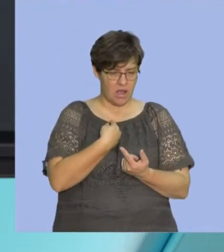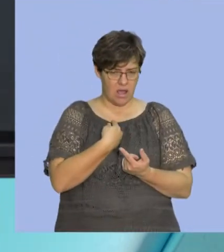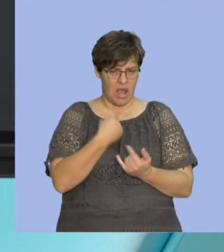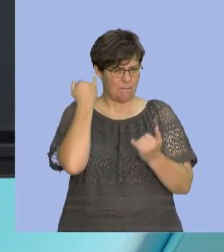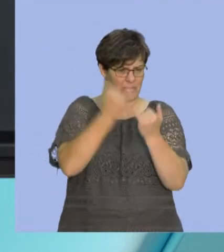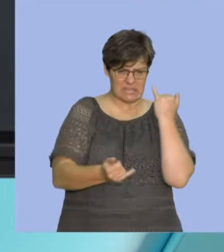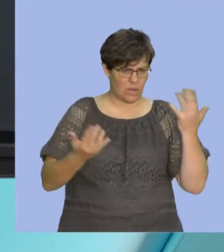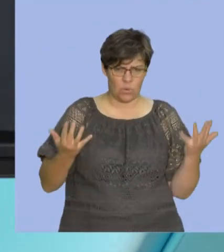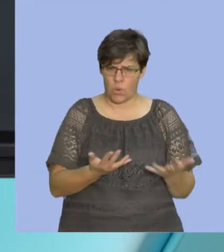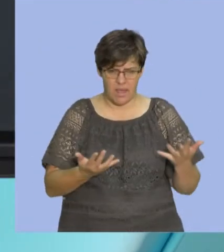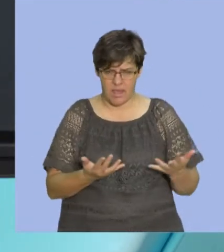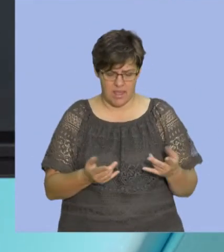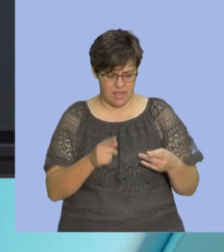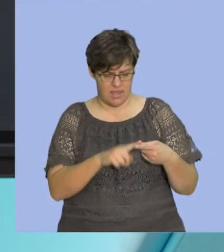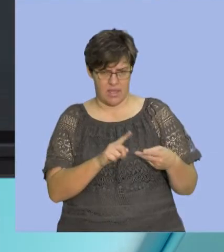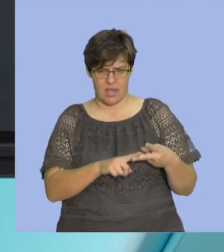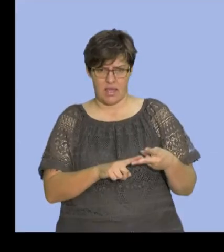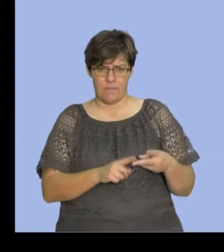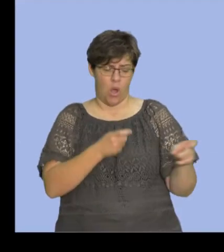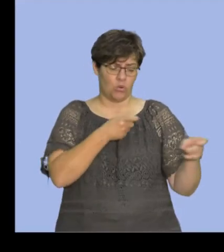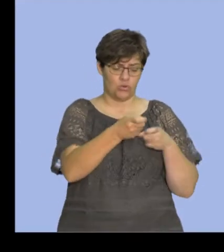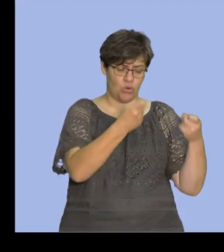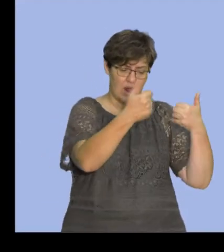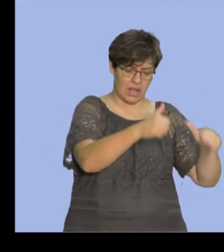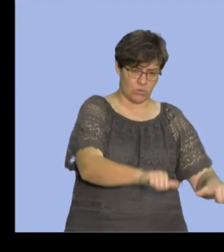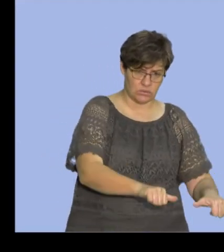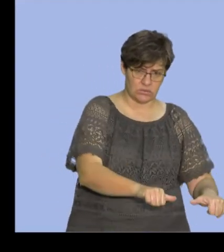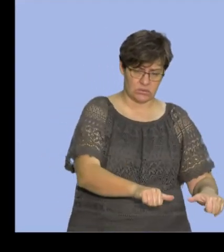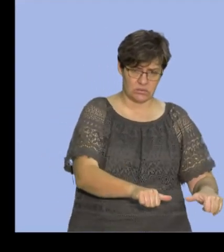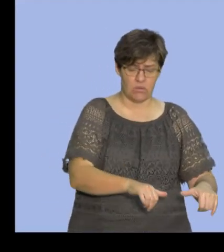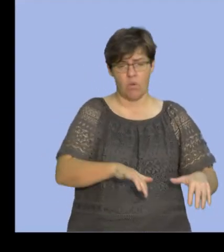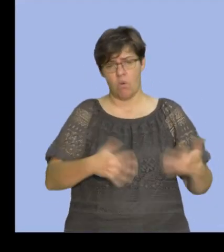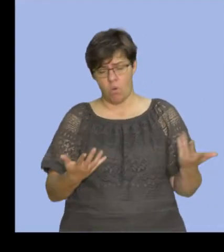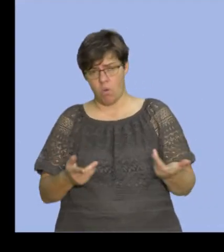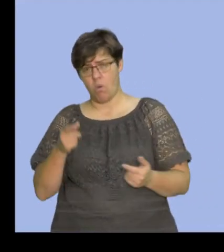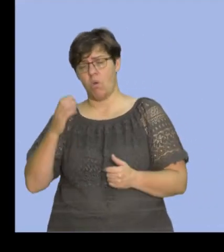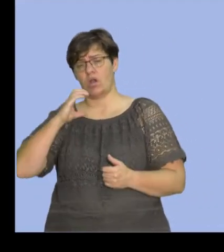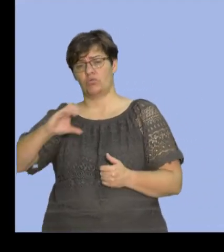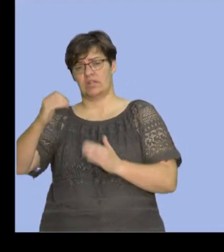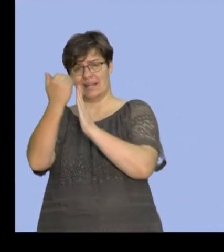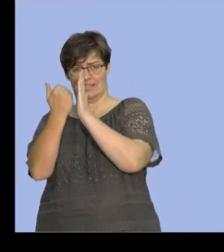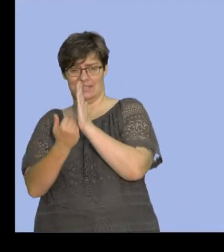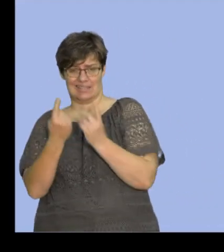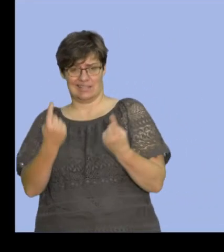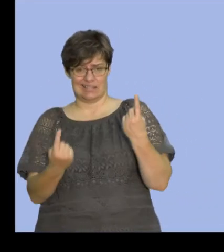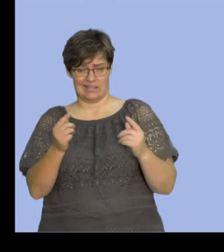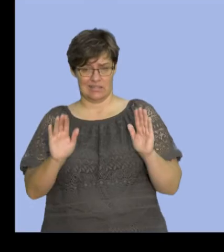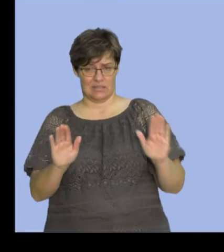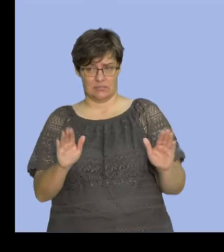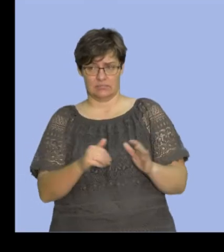the error? Is the error in my control account or is the error in my